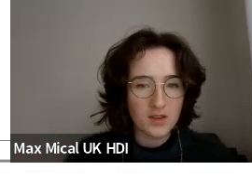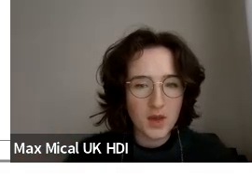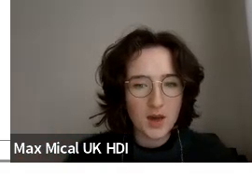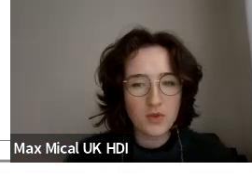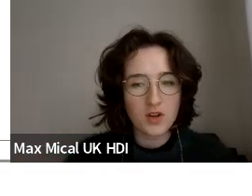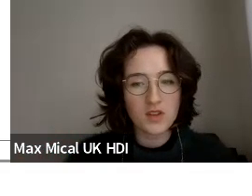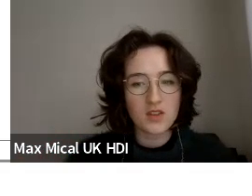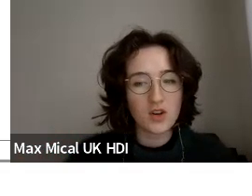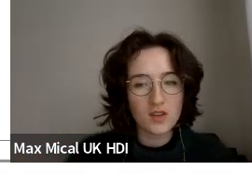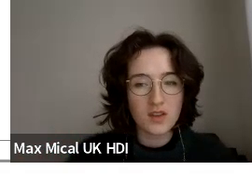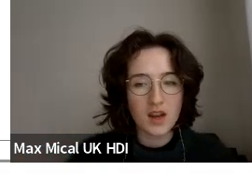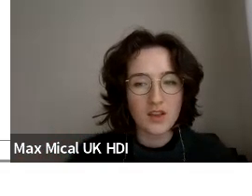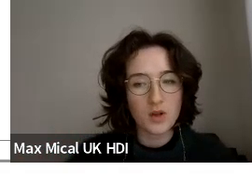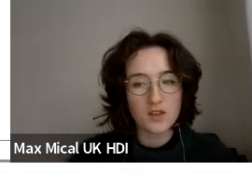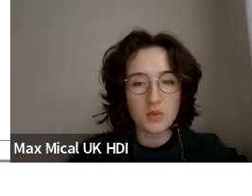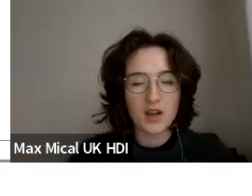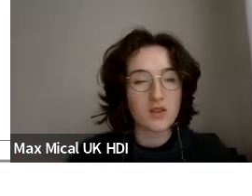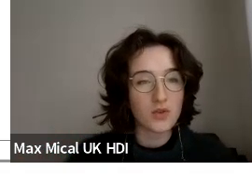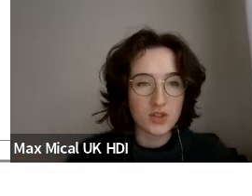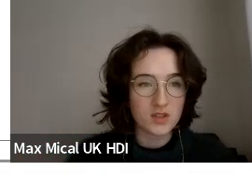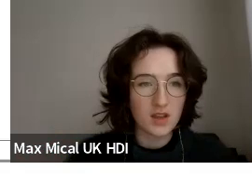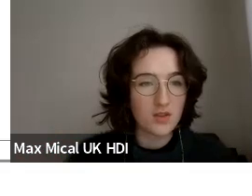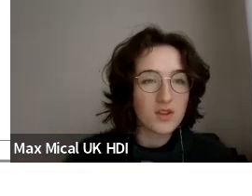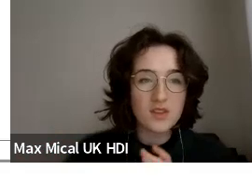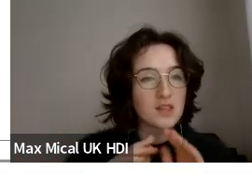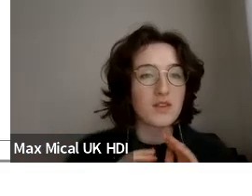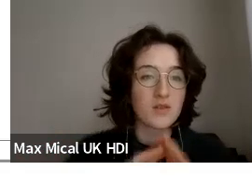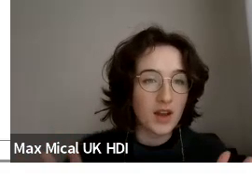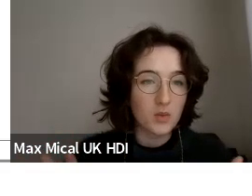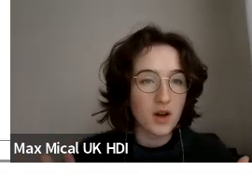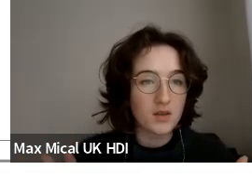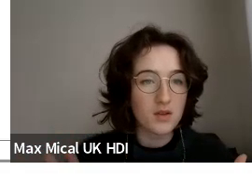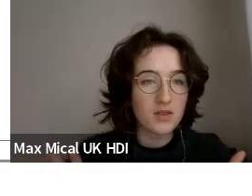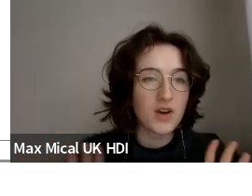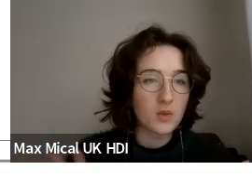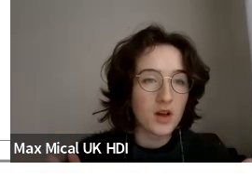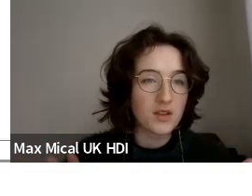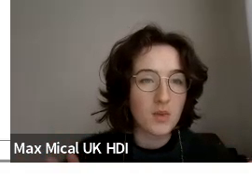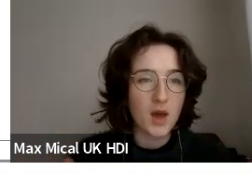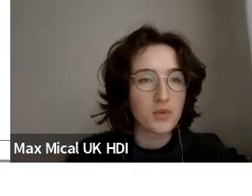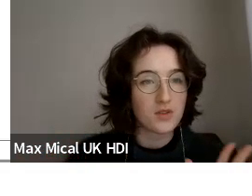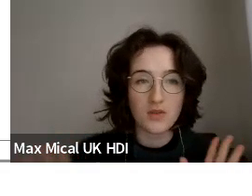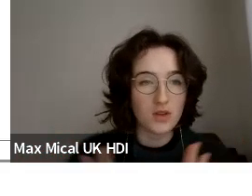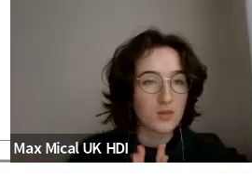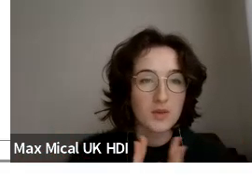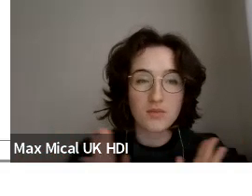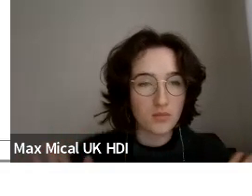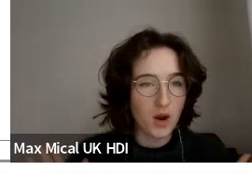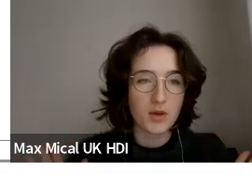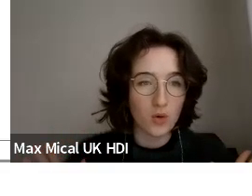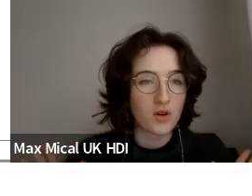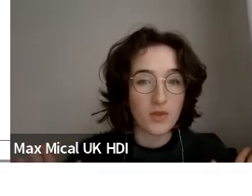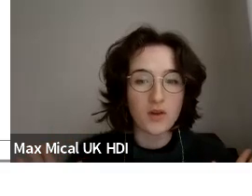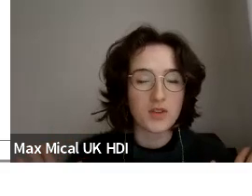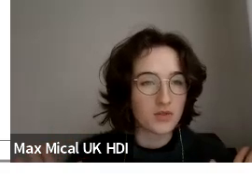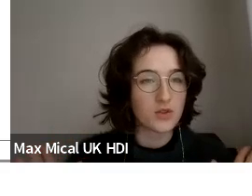of the process map to understand the current state as well as to plan out the future state. So this isn't even a final process map. There's definitely going to be